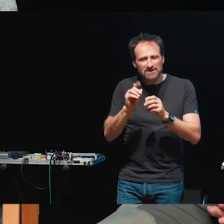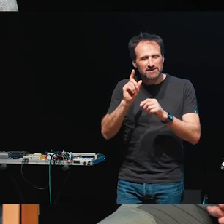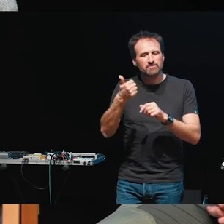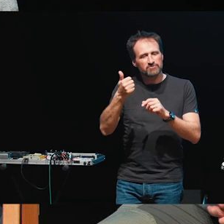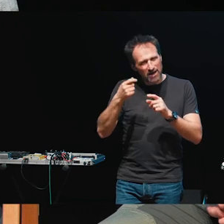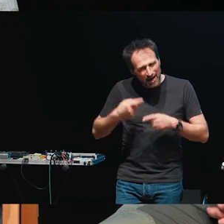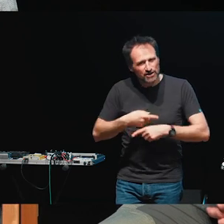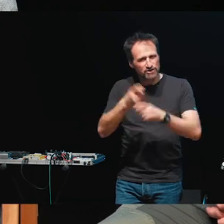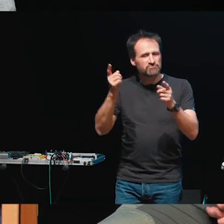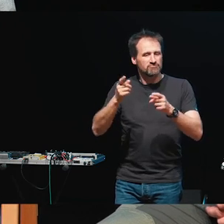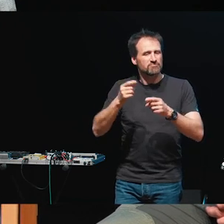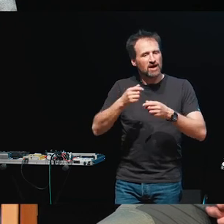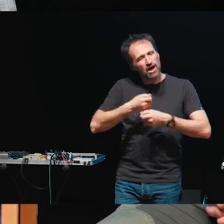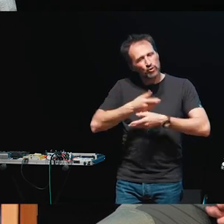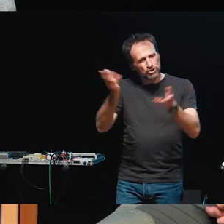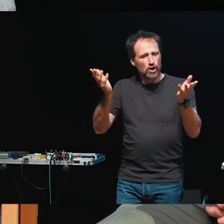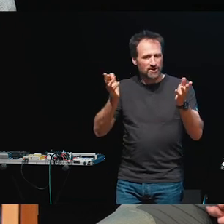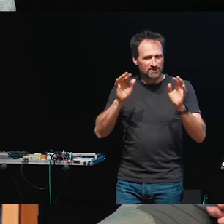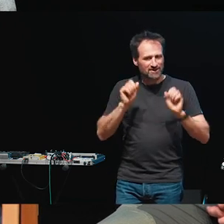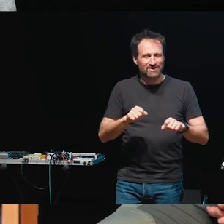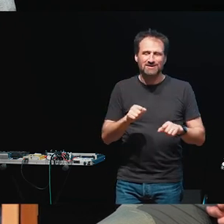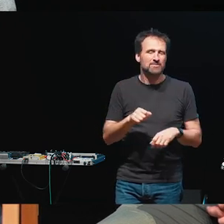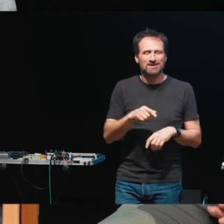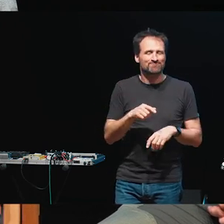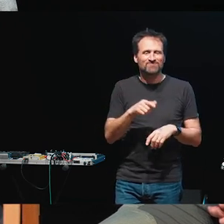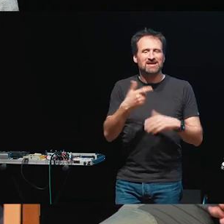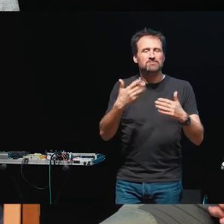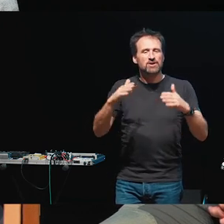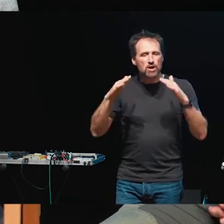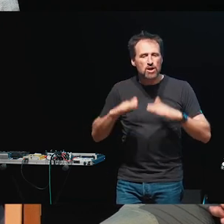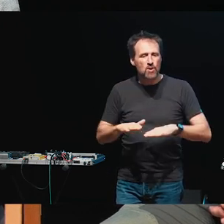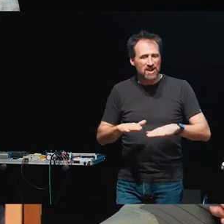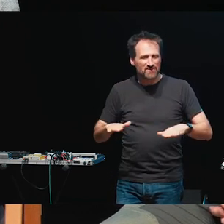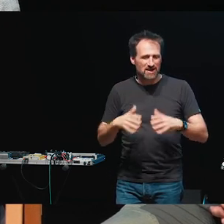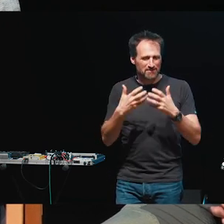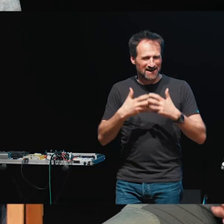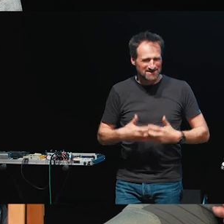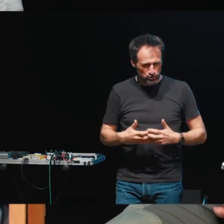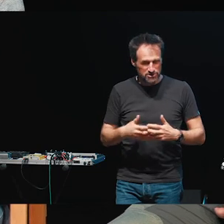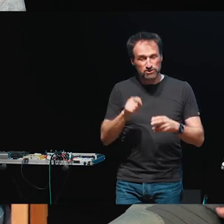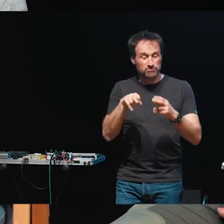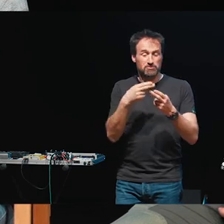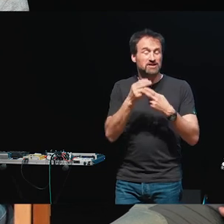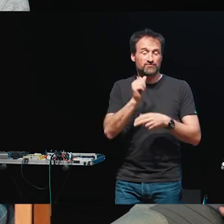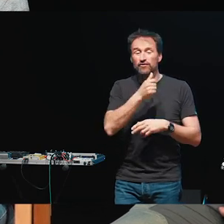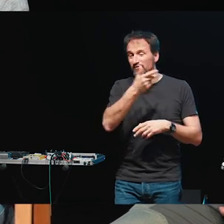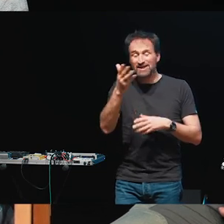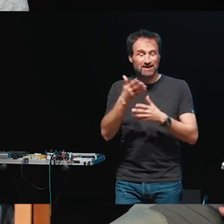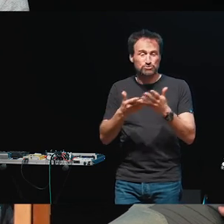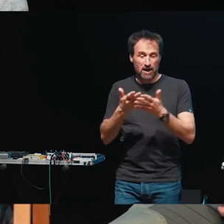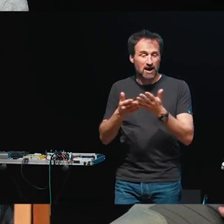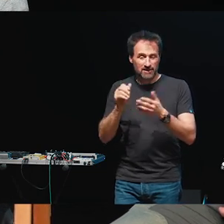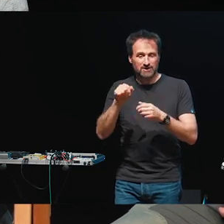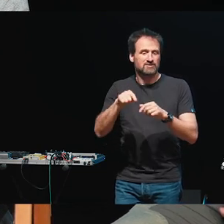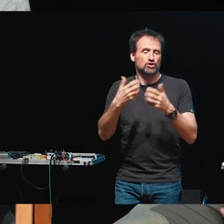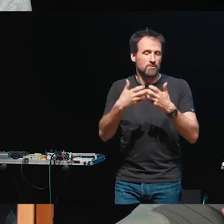think because it has to be a low-level mechanism, which is suitable for many languages to compile to it, it has to be right.